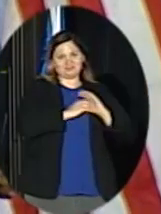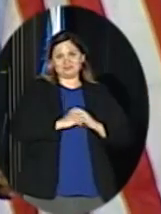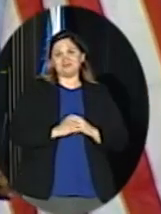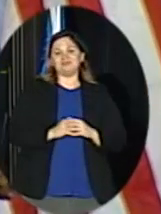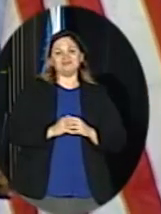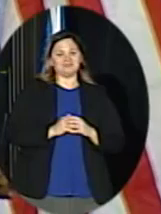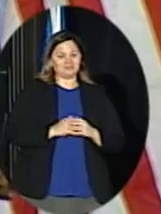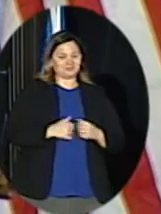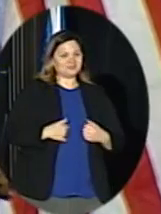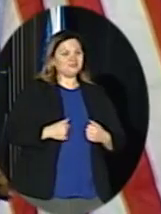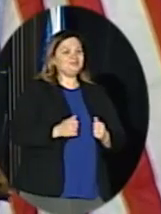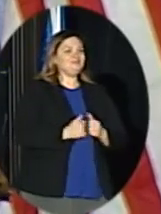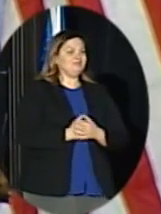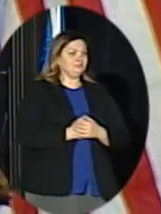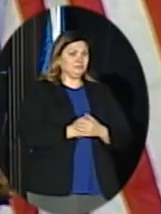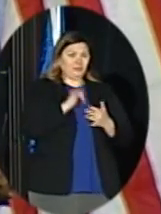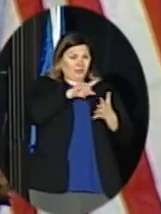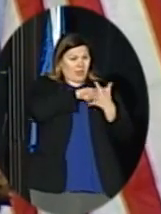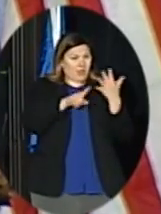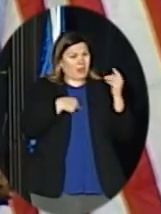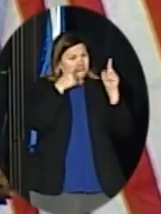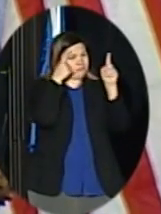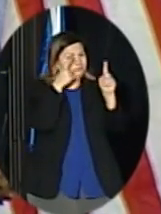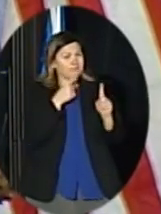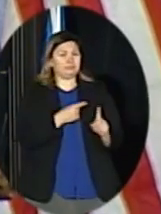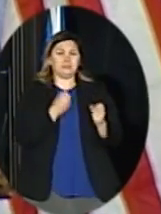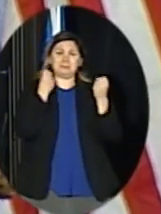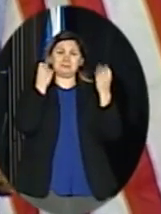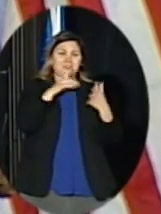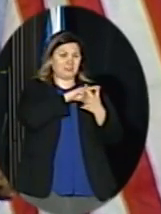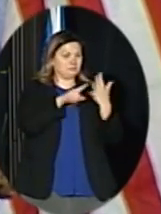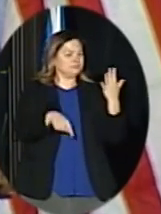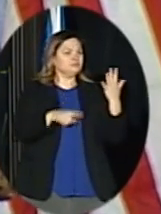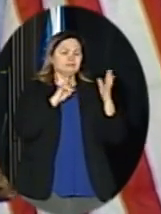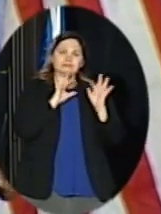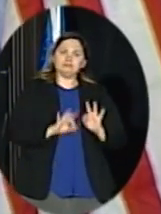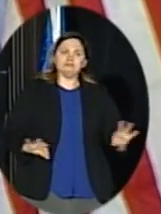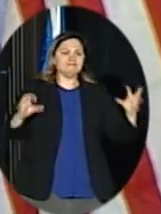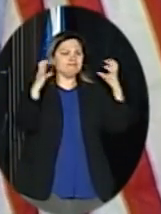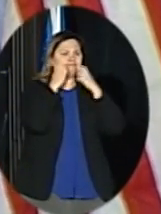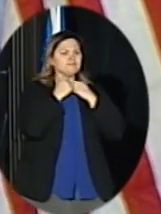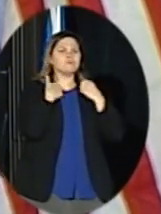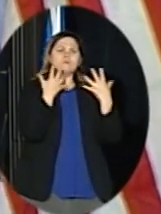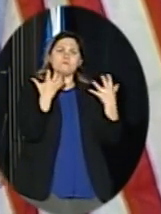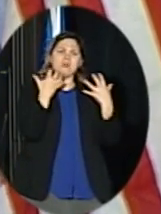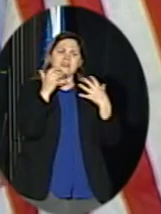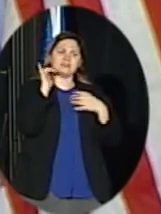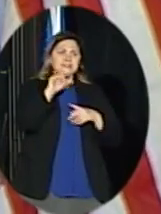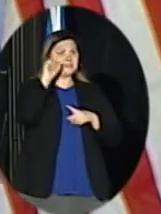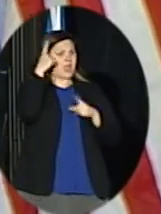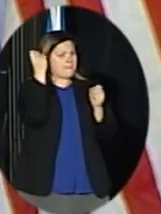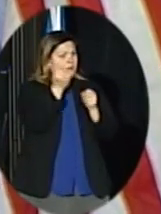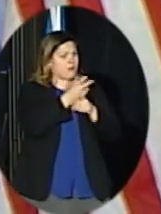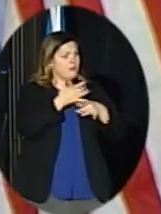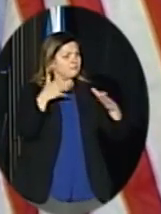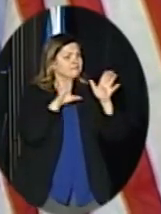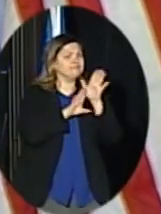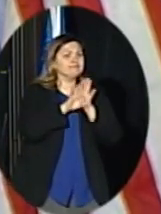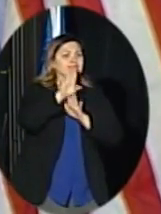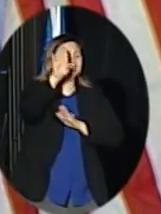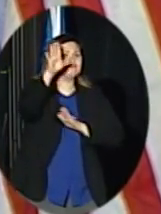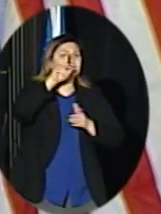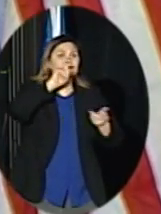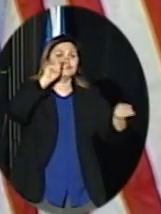These are important initiatives, and they will move St. Paul forward. But the real change, the